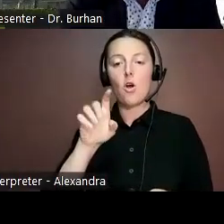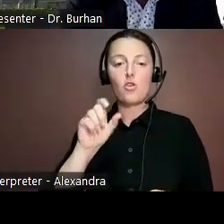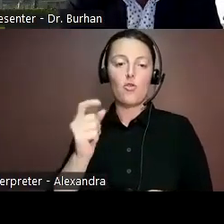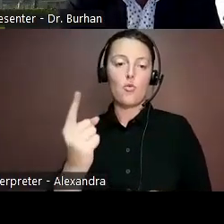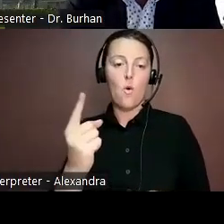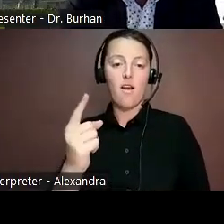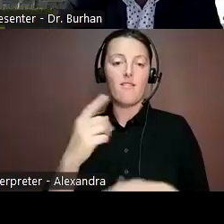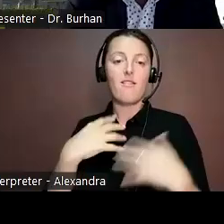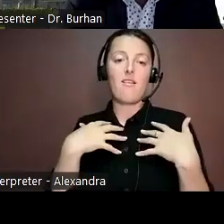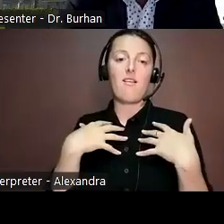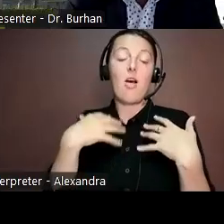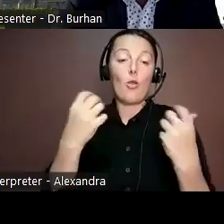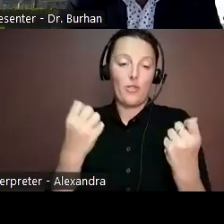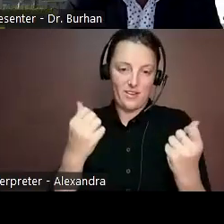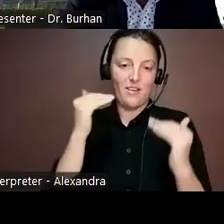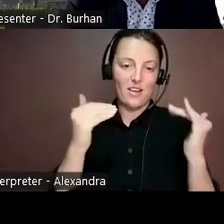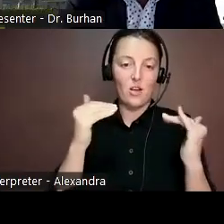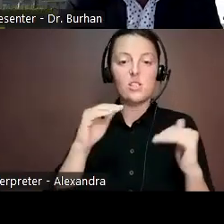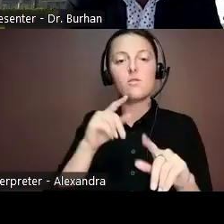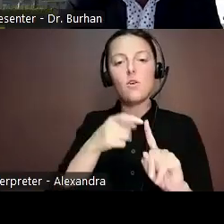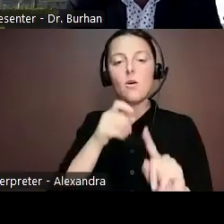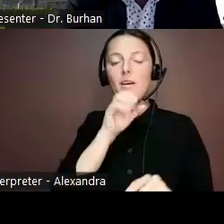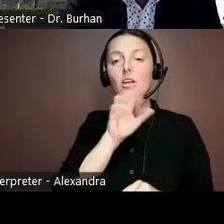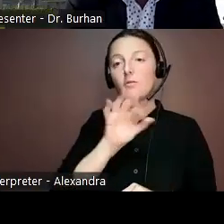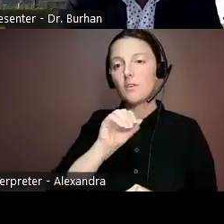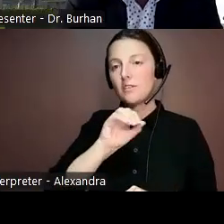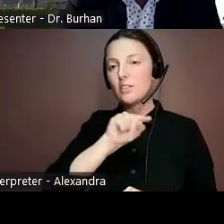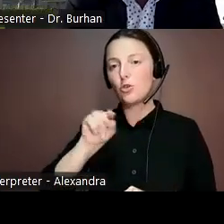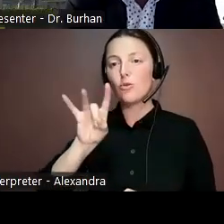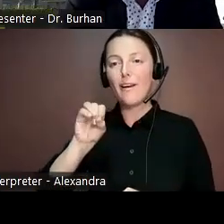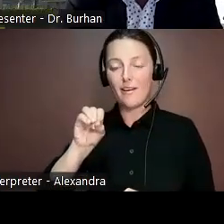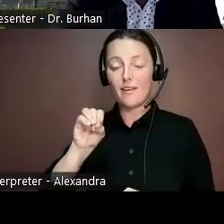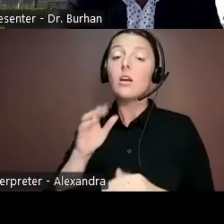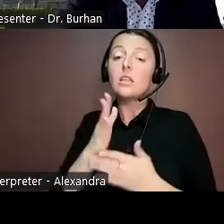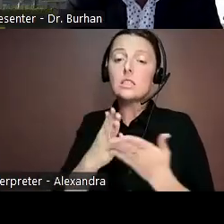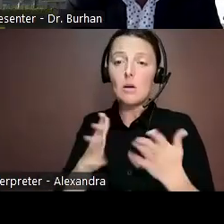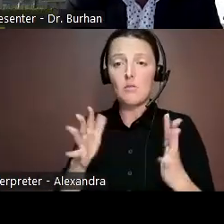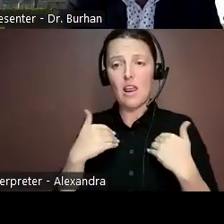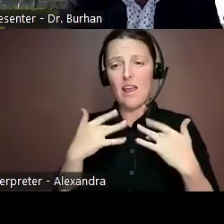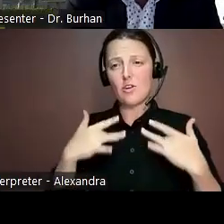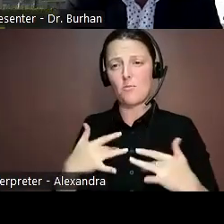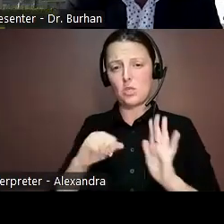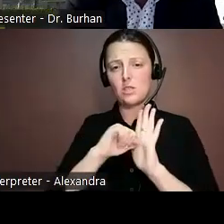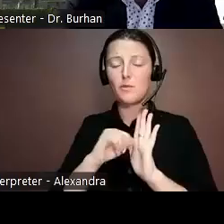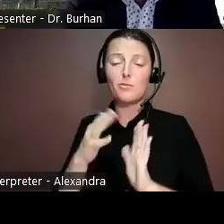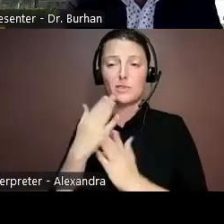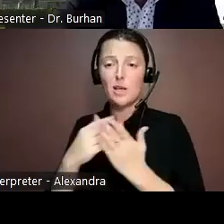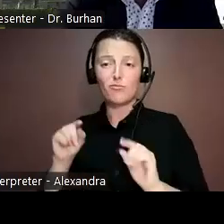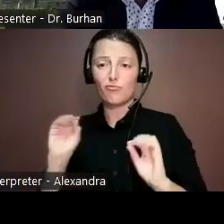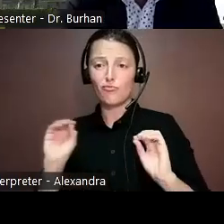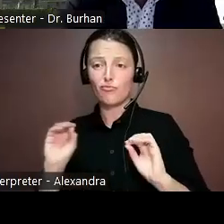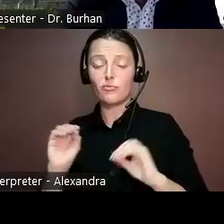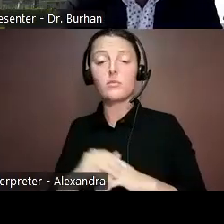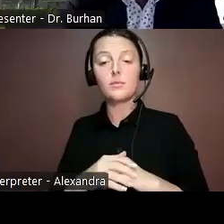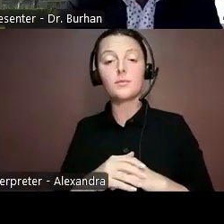them had depressive symptoms, some didn't. And you can see, understandably, that less of the sample has a history of